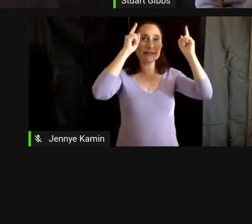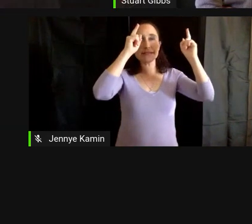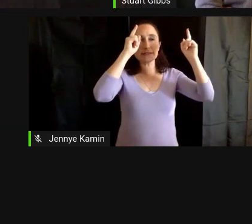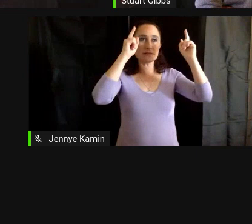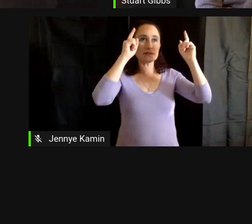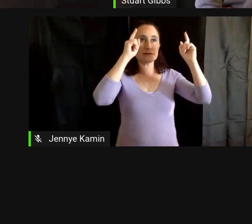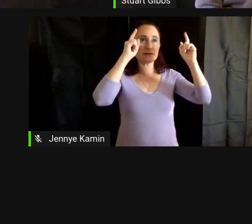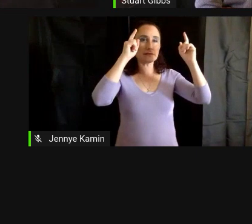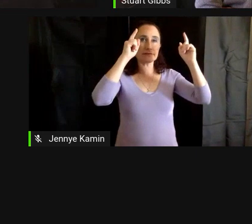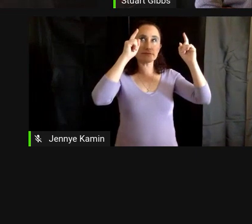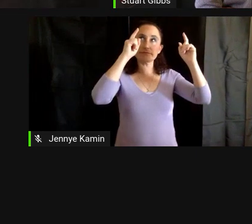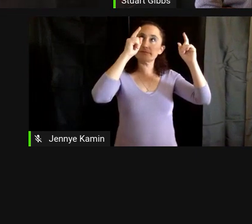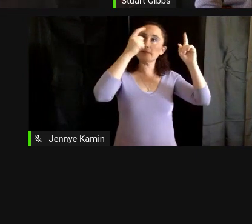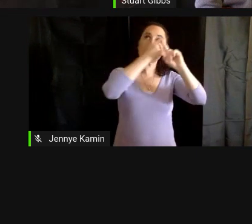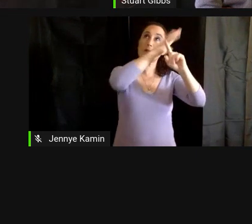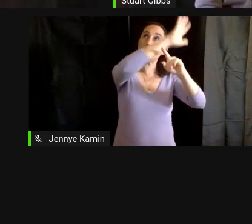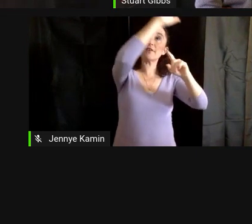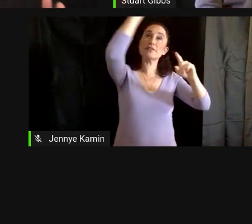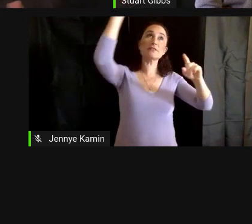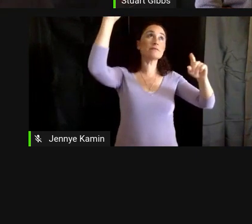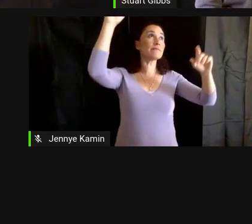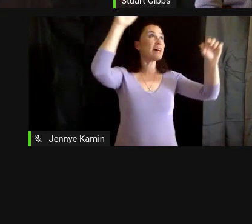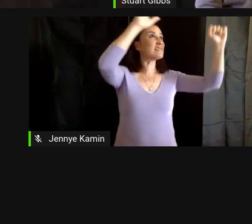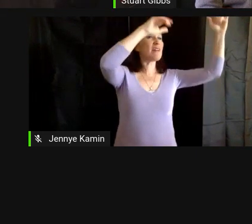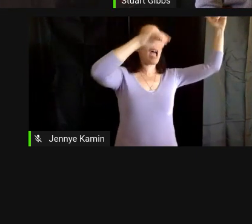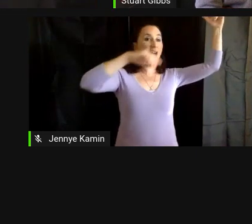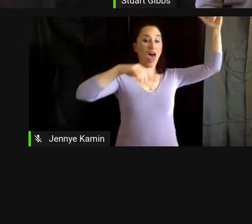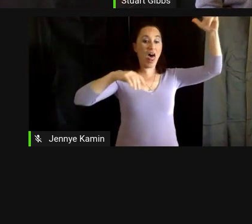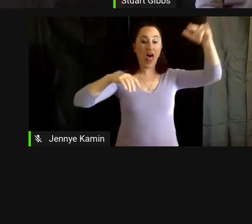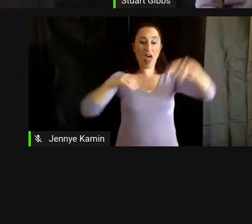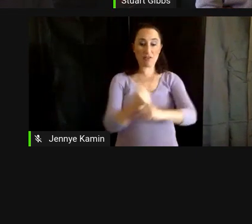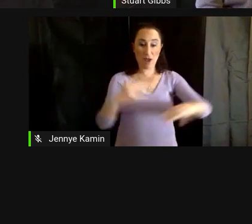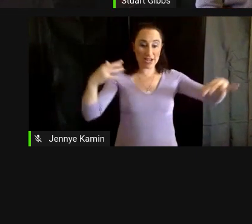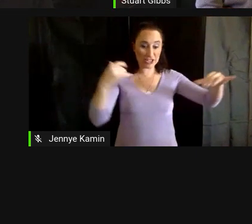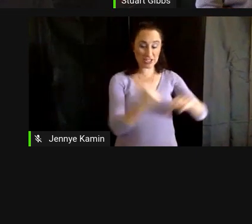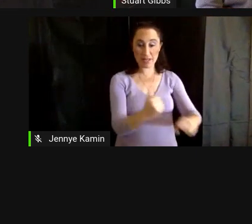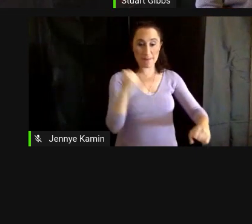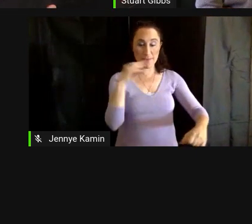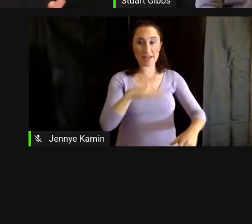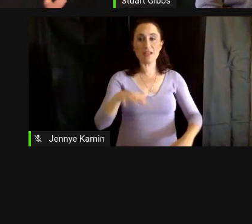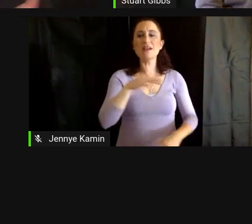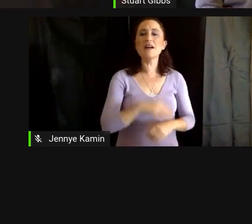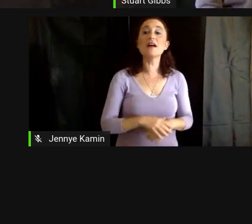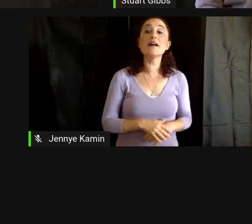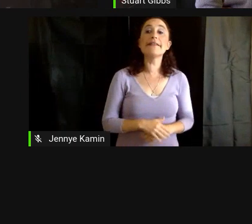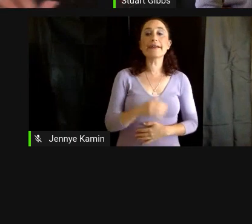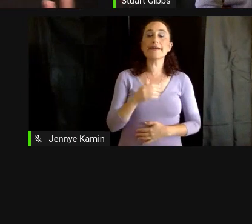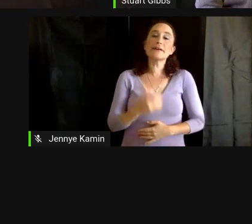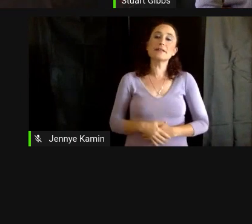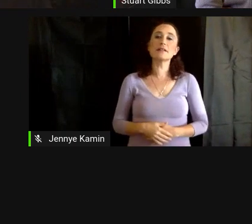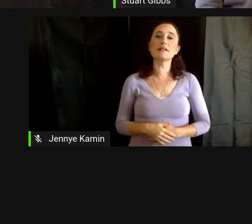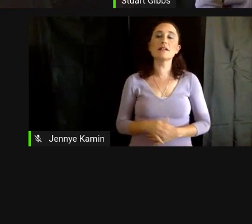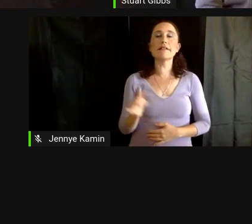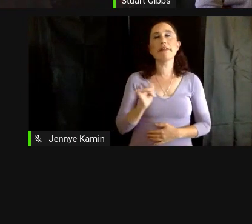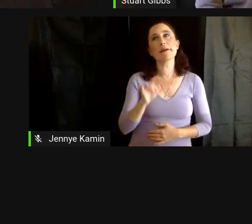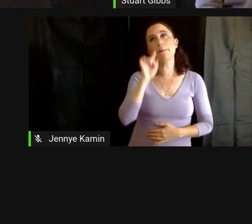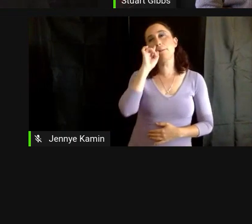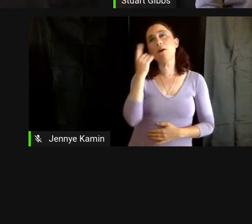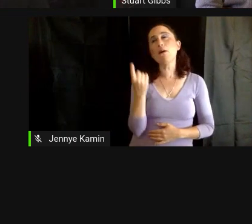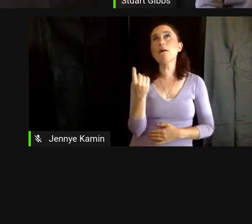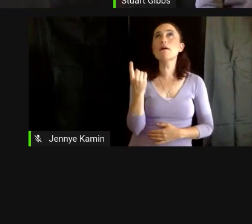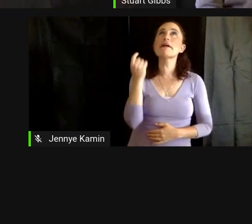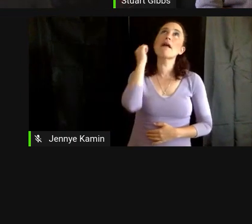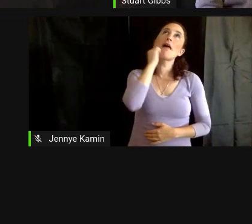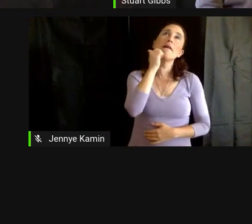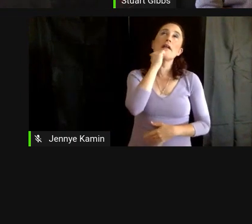strange alien blob comes screaming through the sky and crashes into the backyard. And so all those things are like every sort of like almost boring, like this